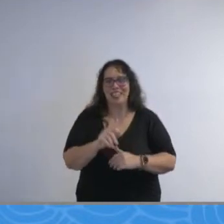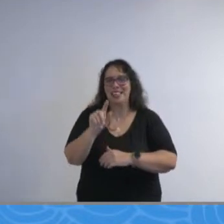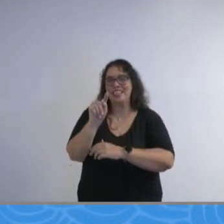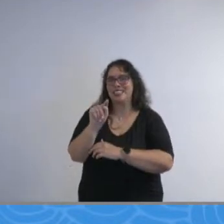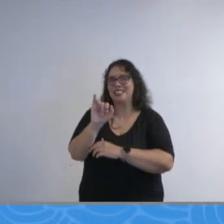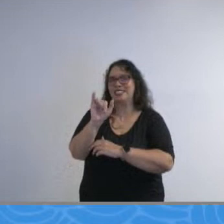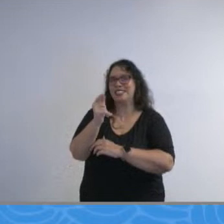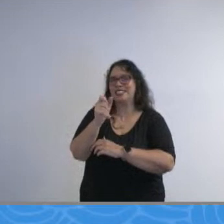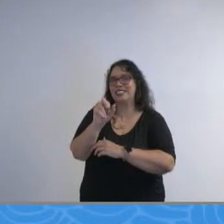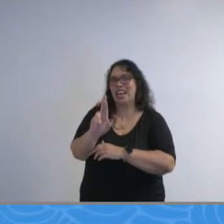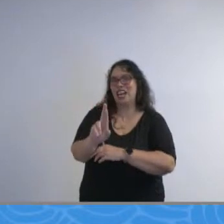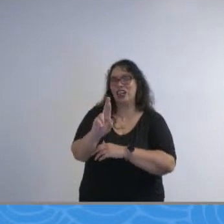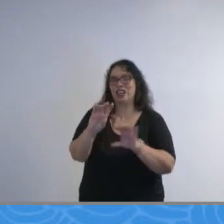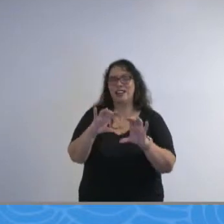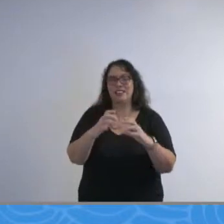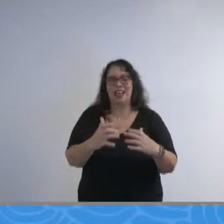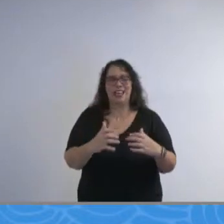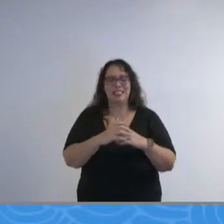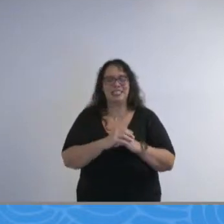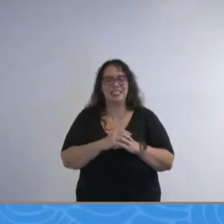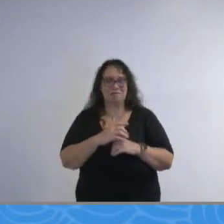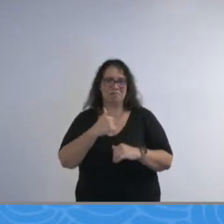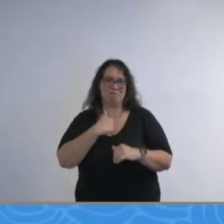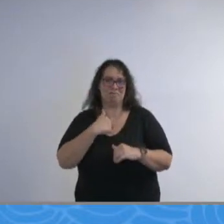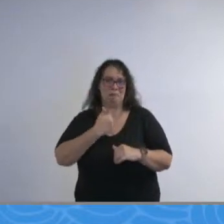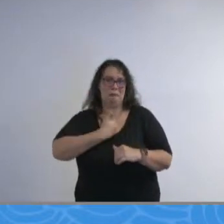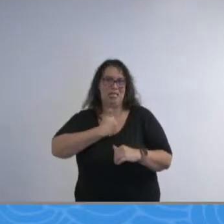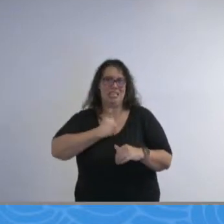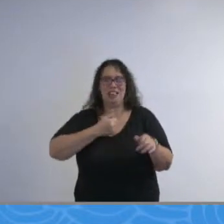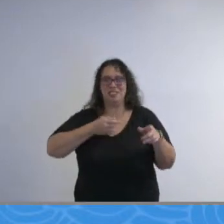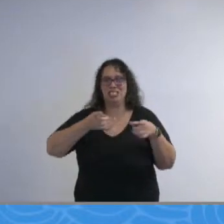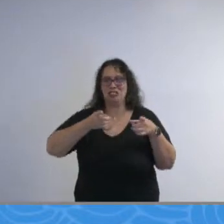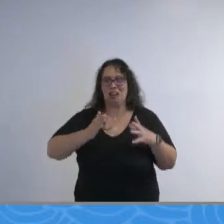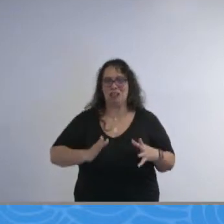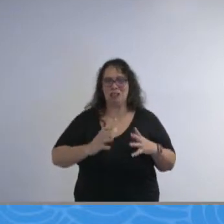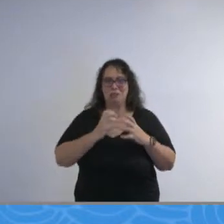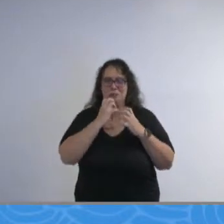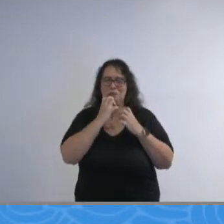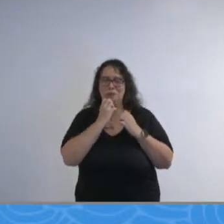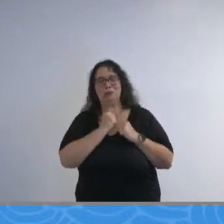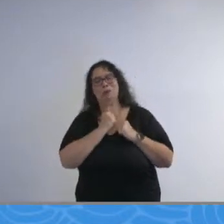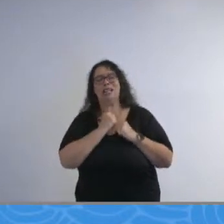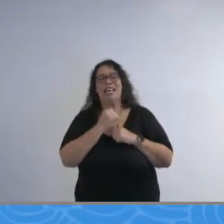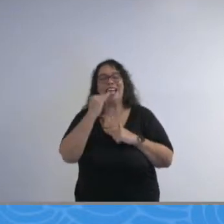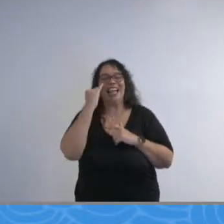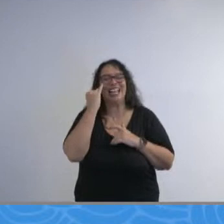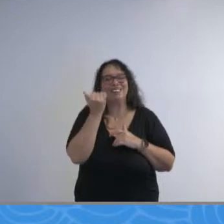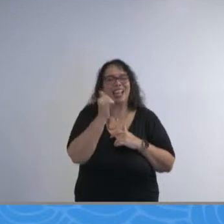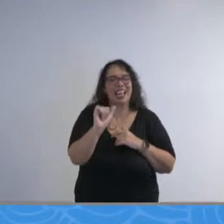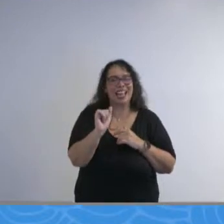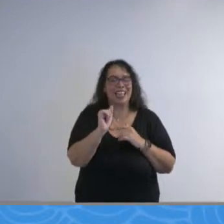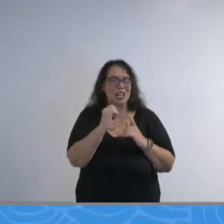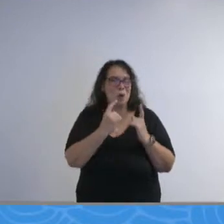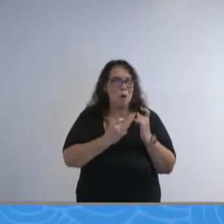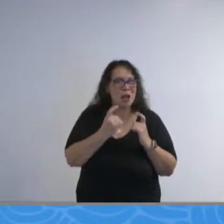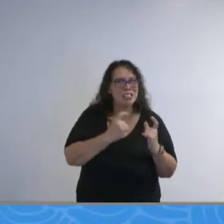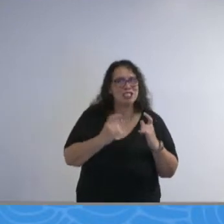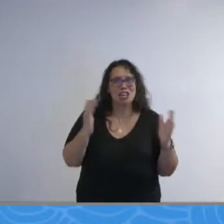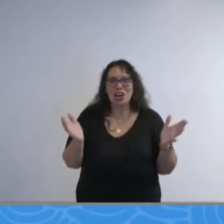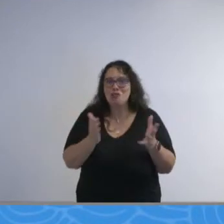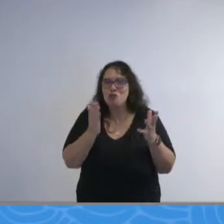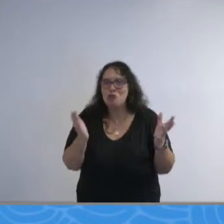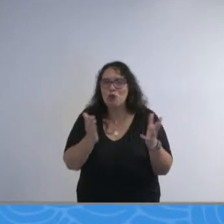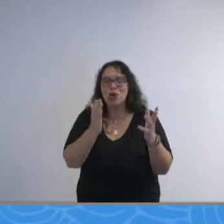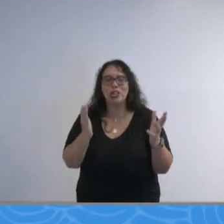classes, as a Tiger director, they're near and dear to me. So if you have any questions, I encourage you to reach out or apply. We also have